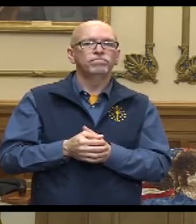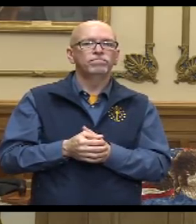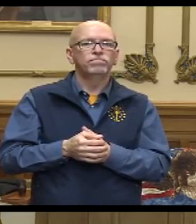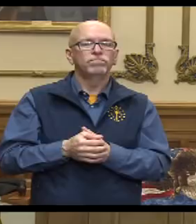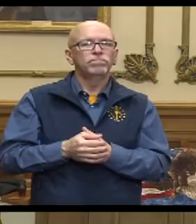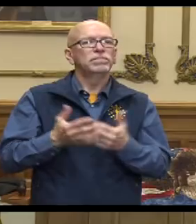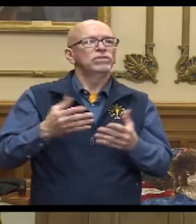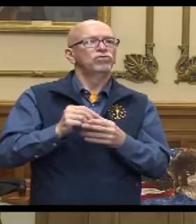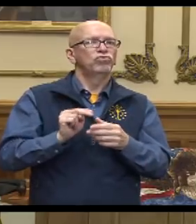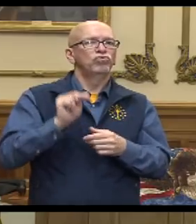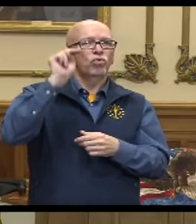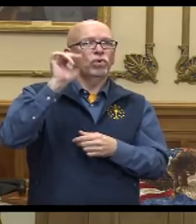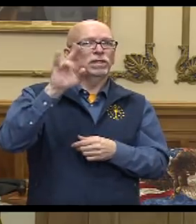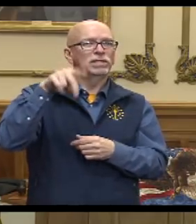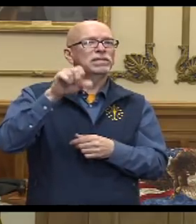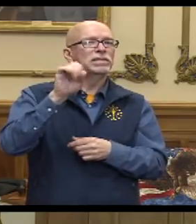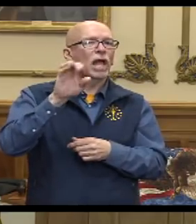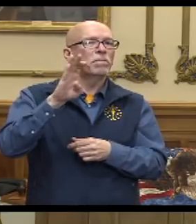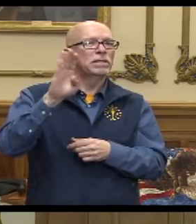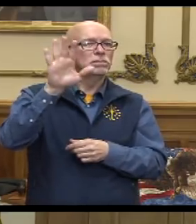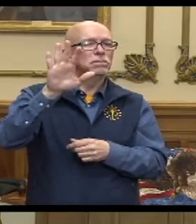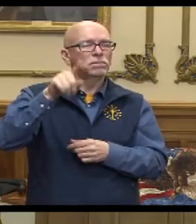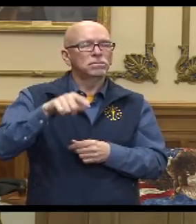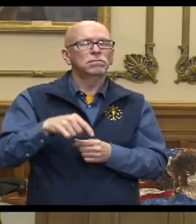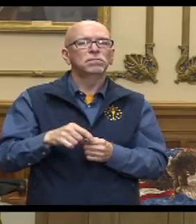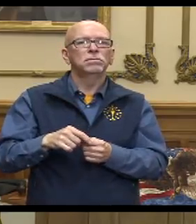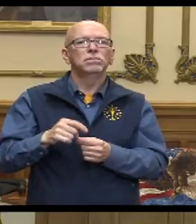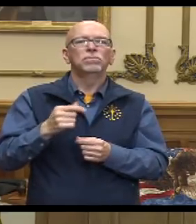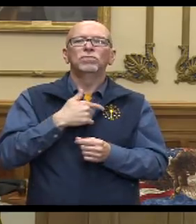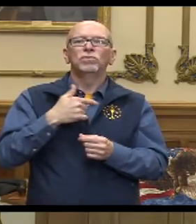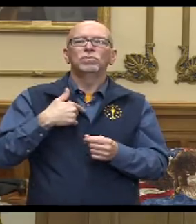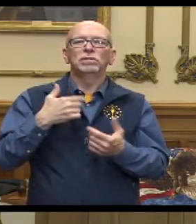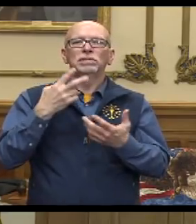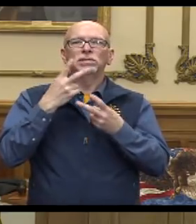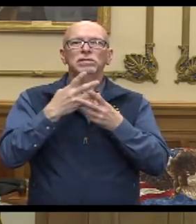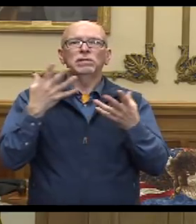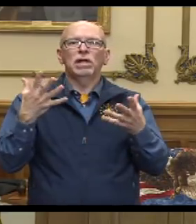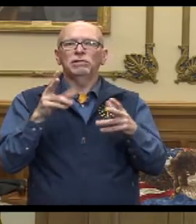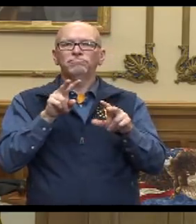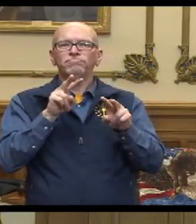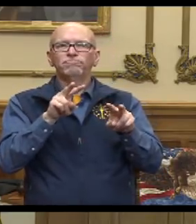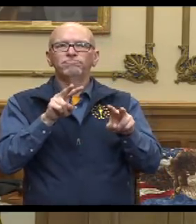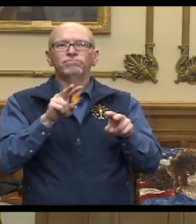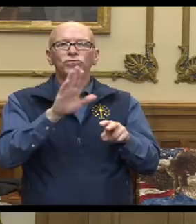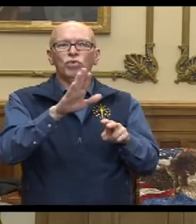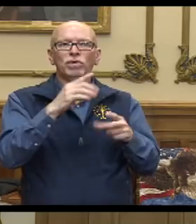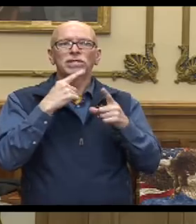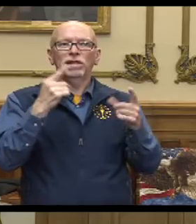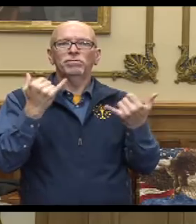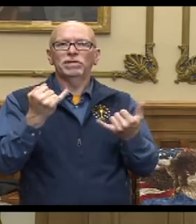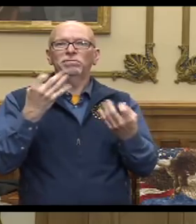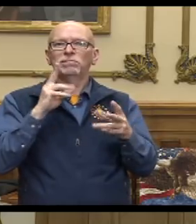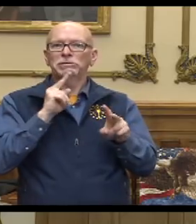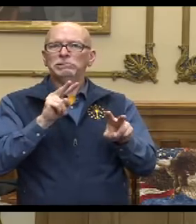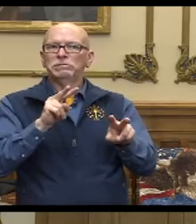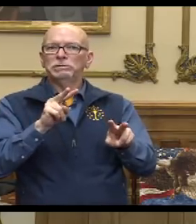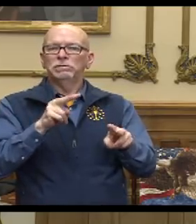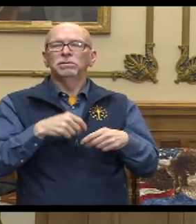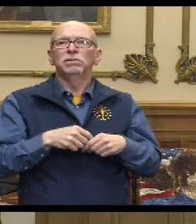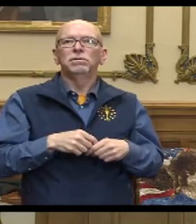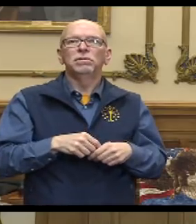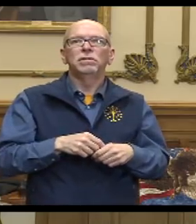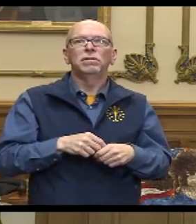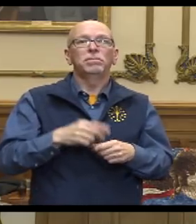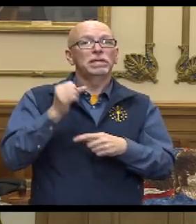Up here in northern Indiana in the South Bend area, there's been a lot of anticipation of your announcement today